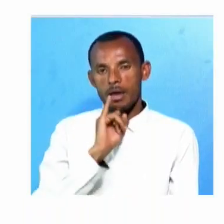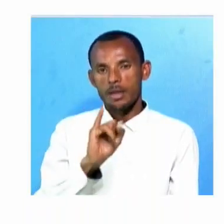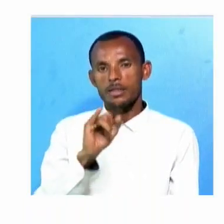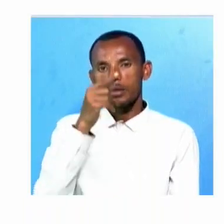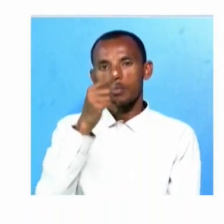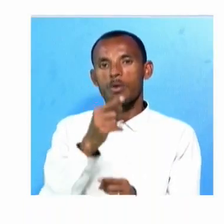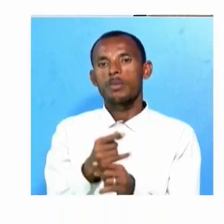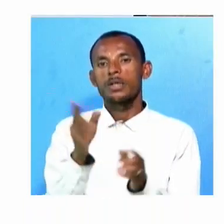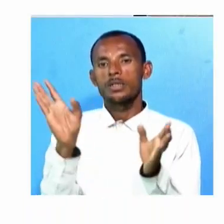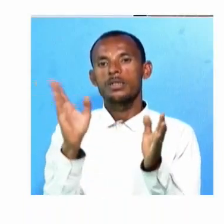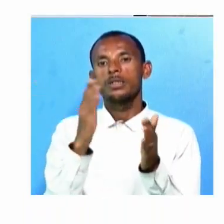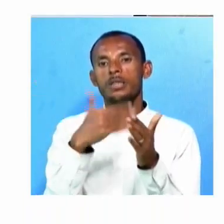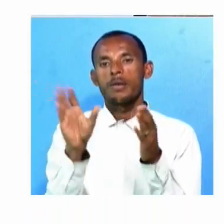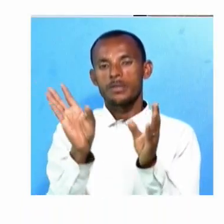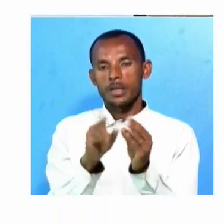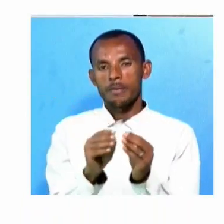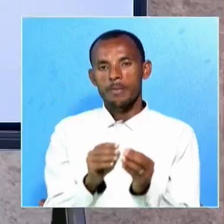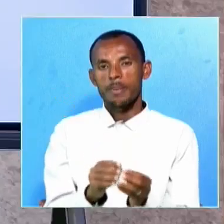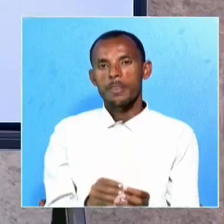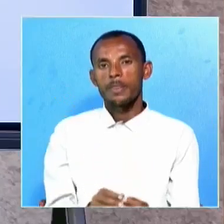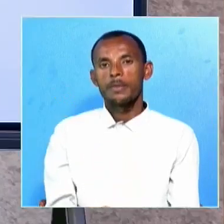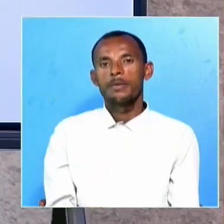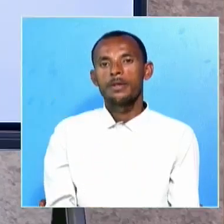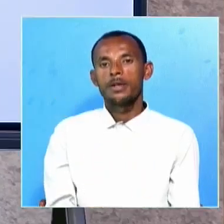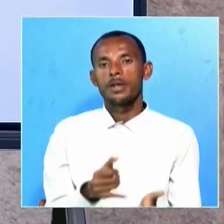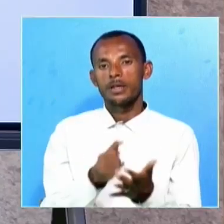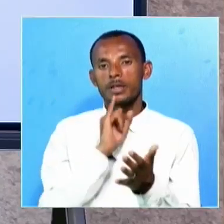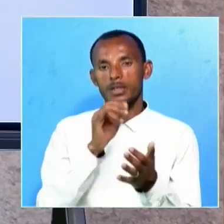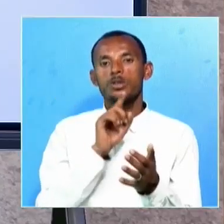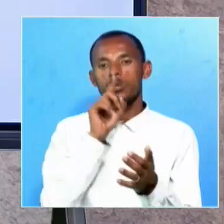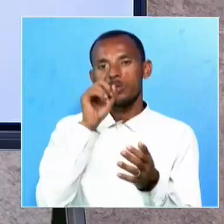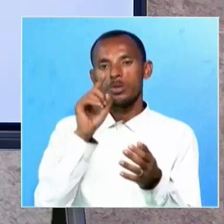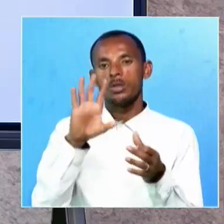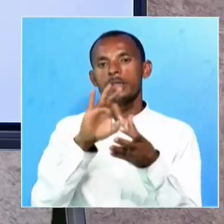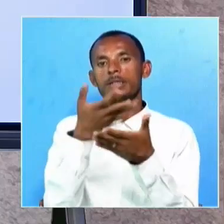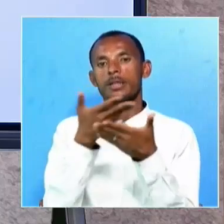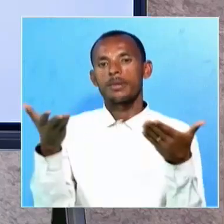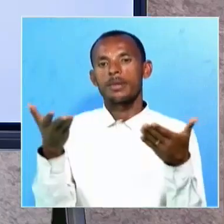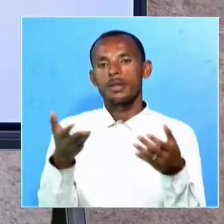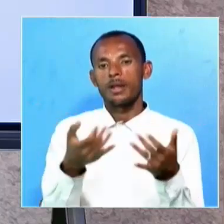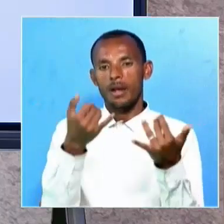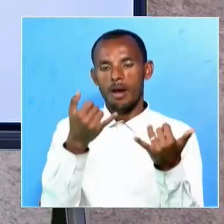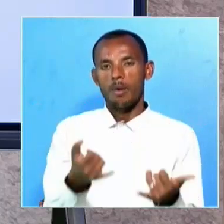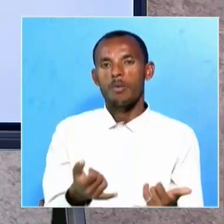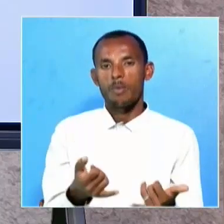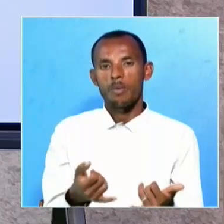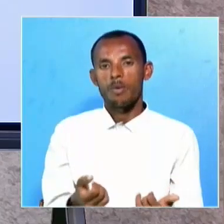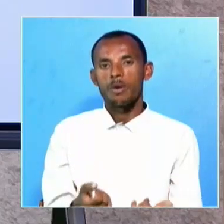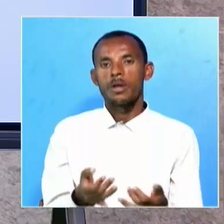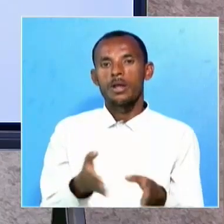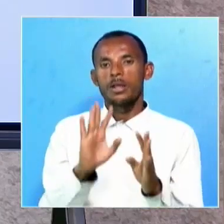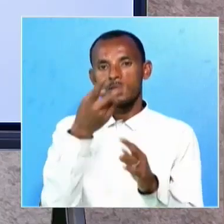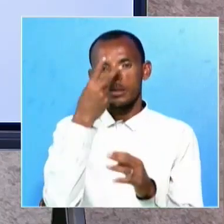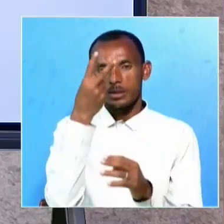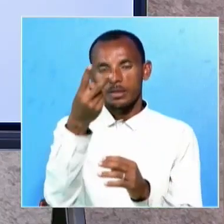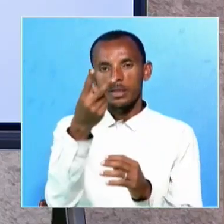proper subset of B. It's a true statement. Now, let's